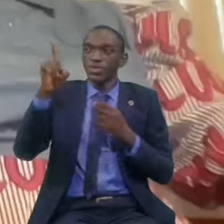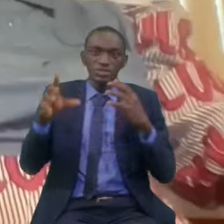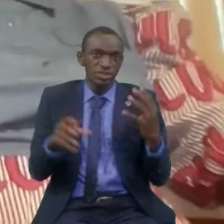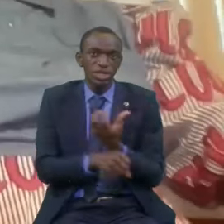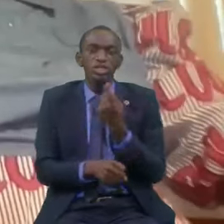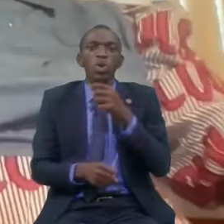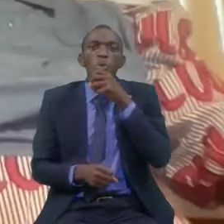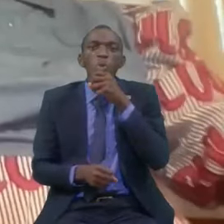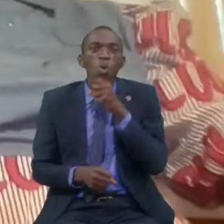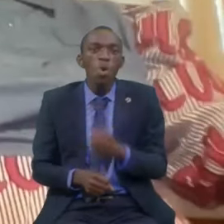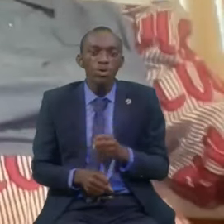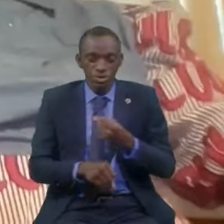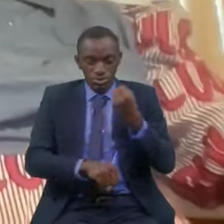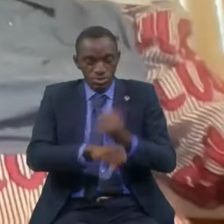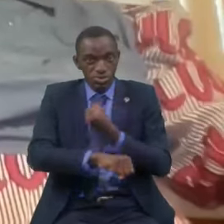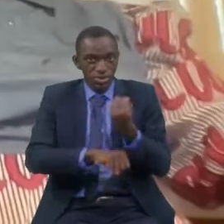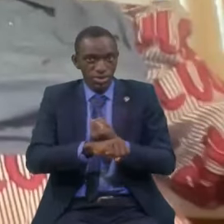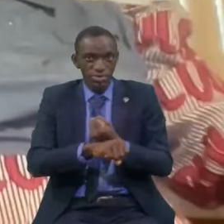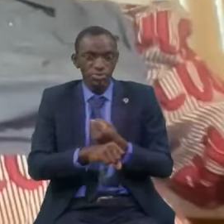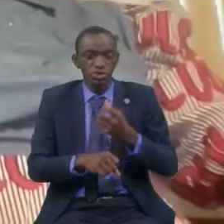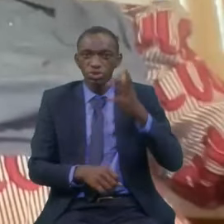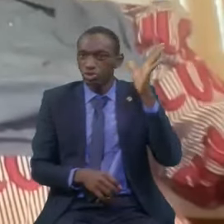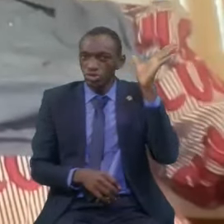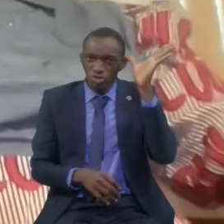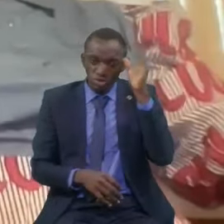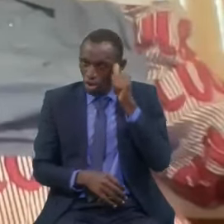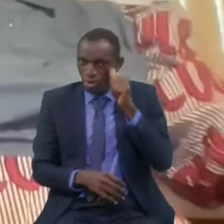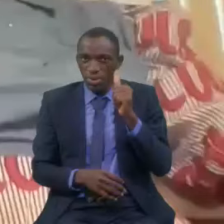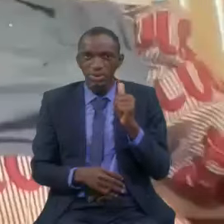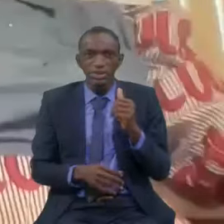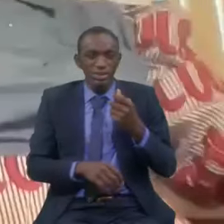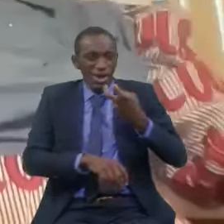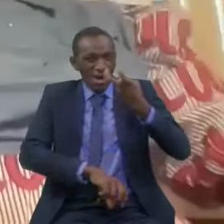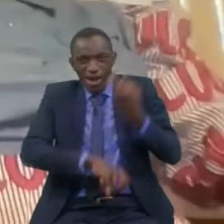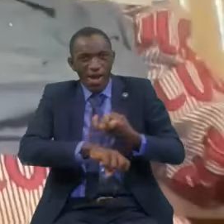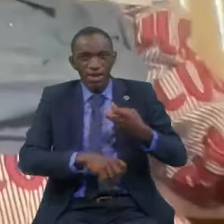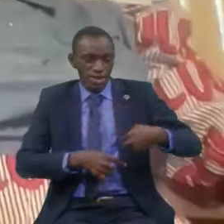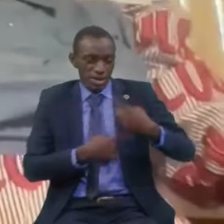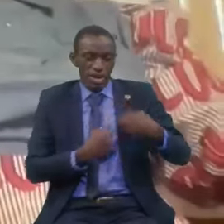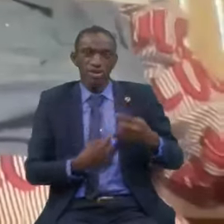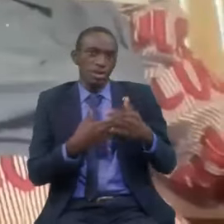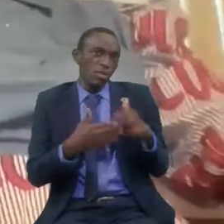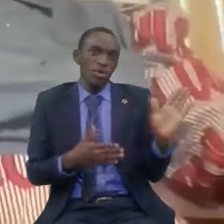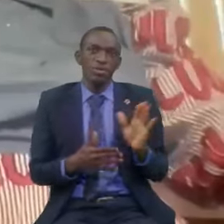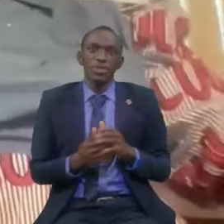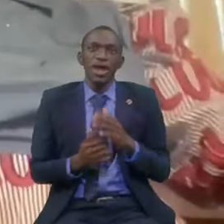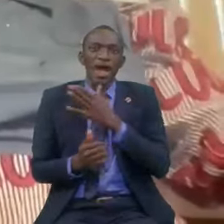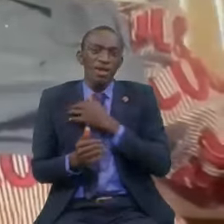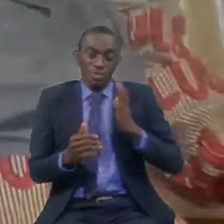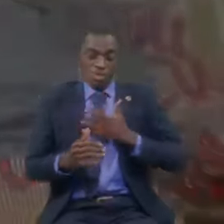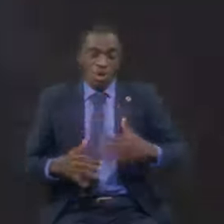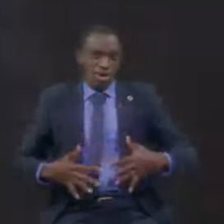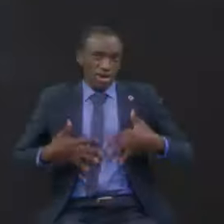stony, stubborn, rigid heart away, and our lives are now